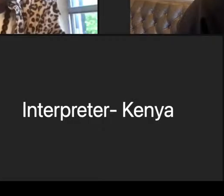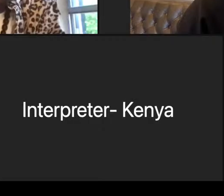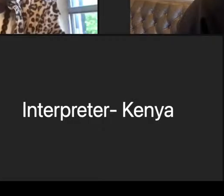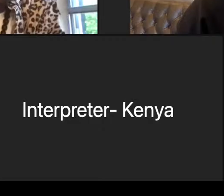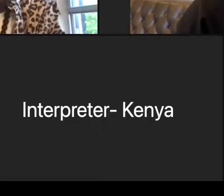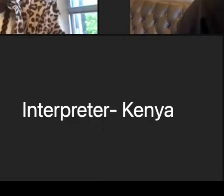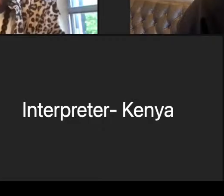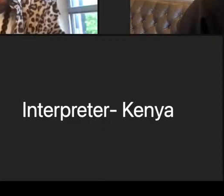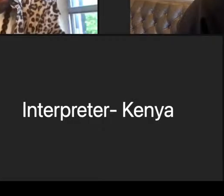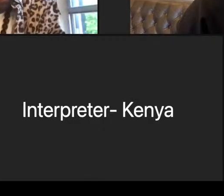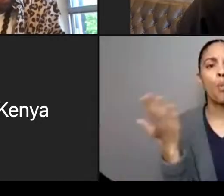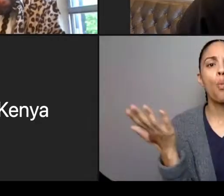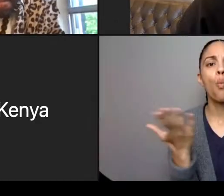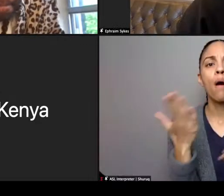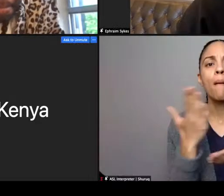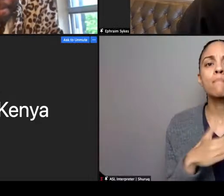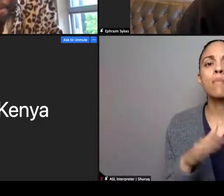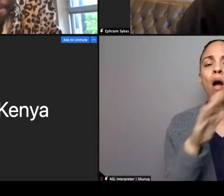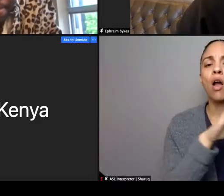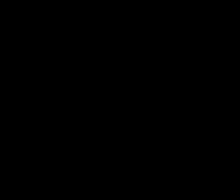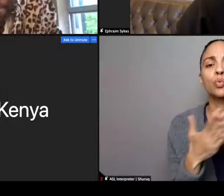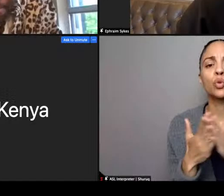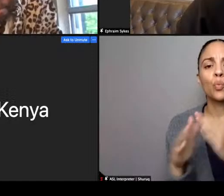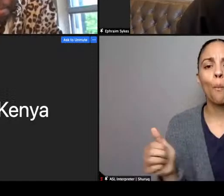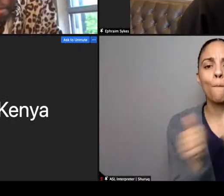community that shaped your identity?